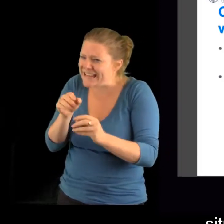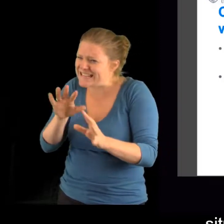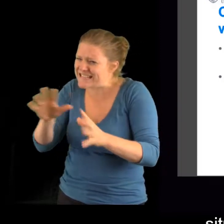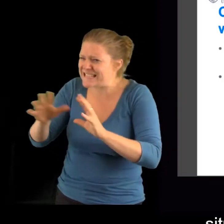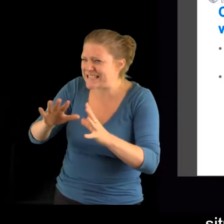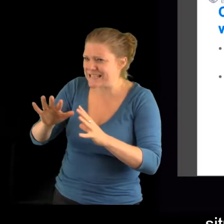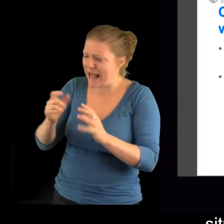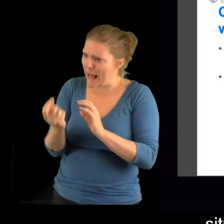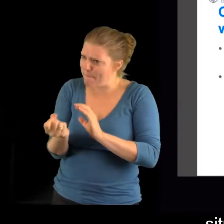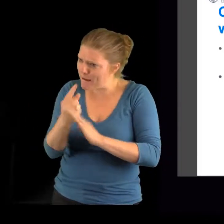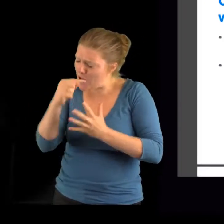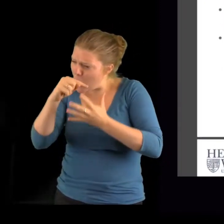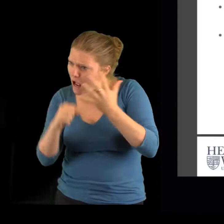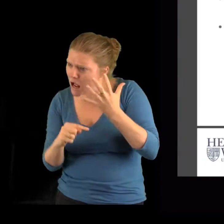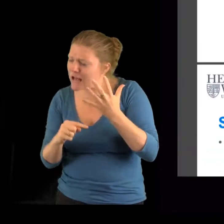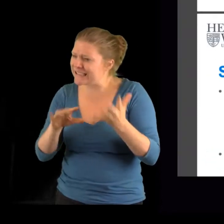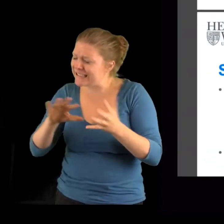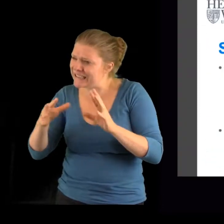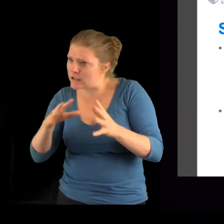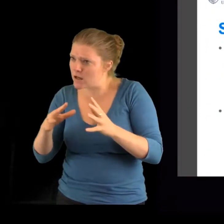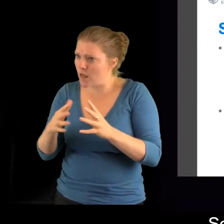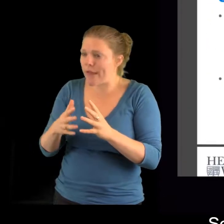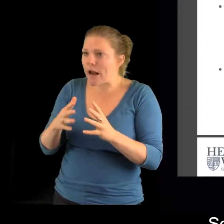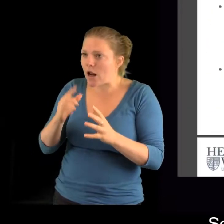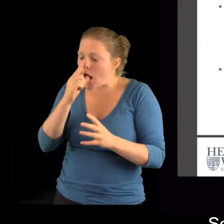occurred. Okay.